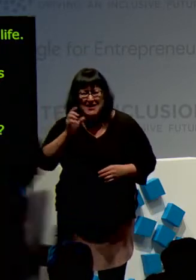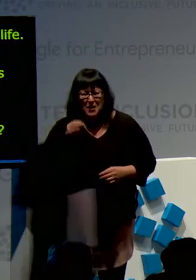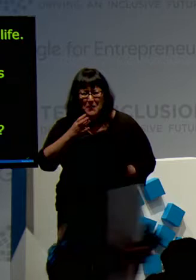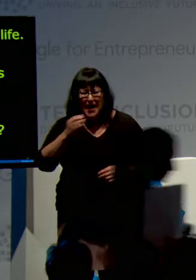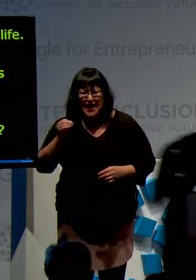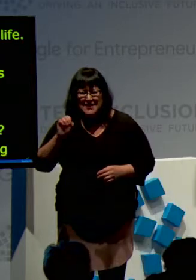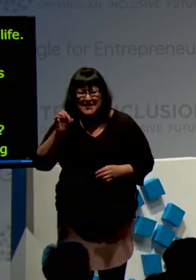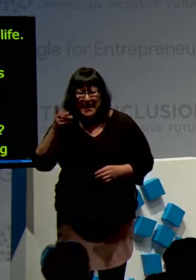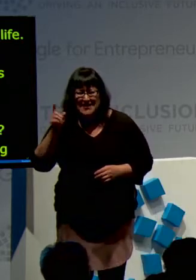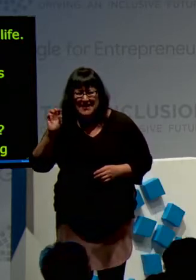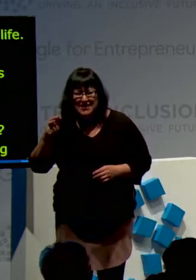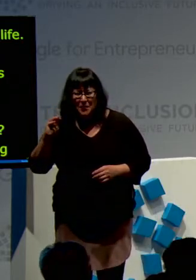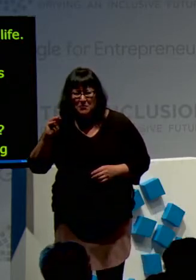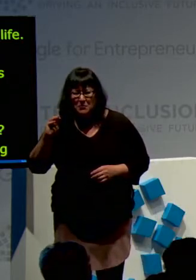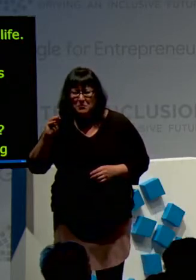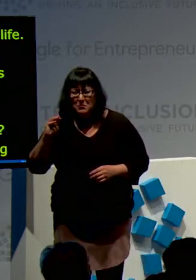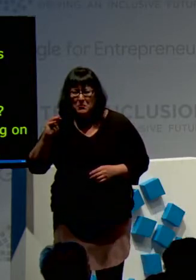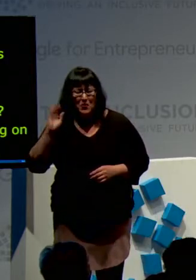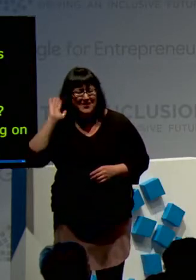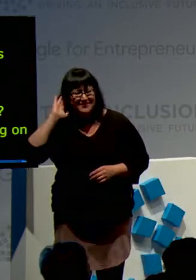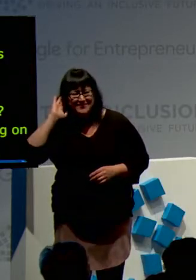moonshot?